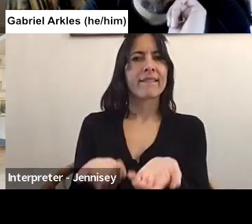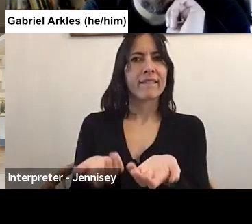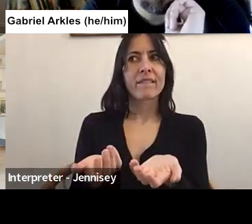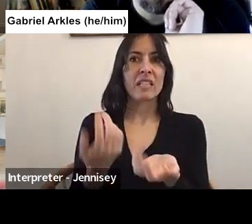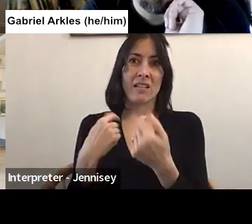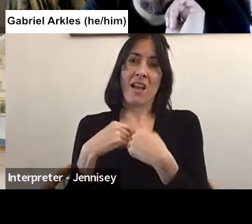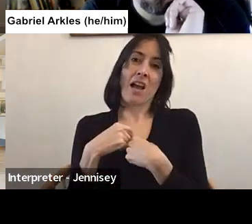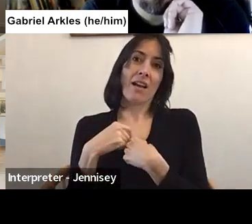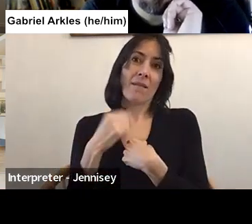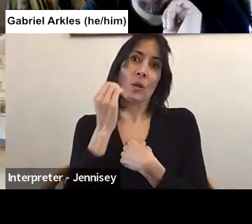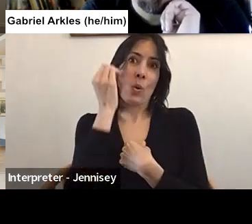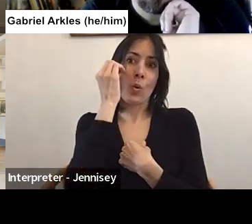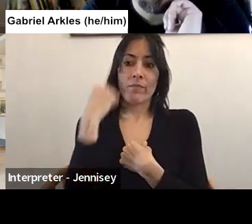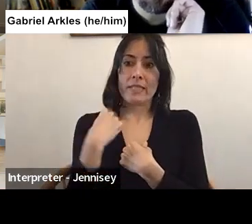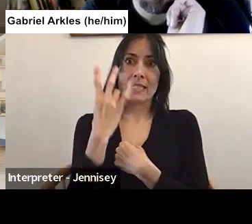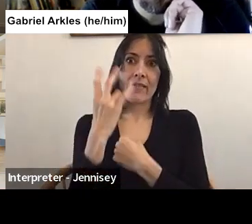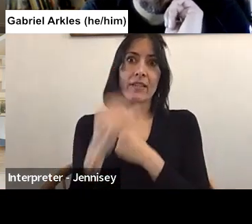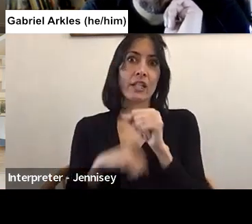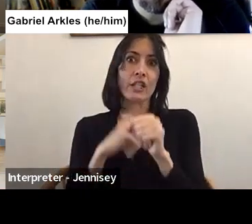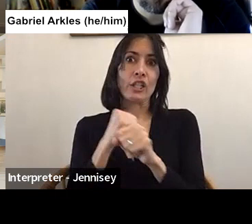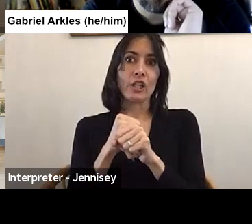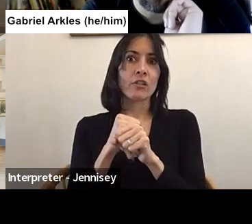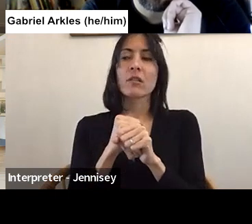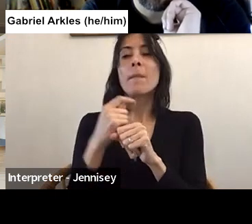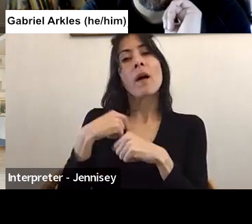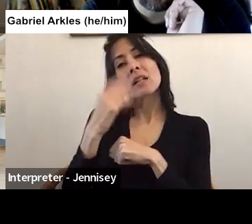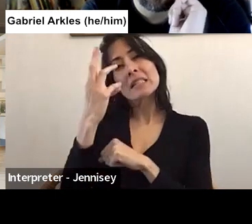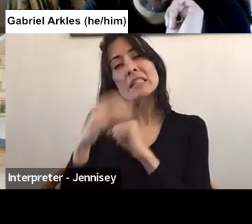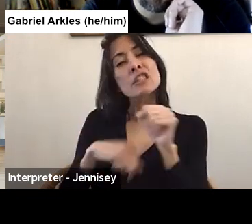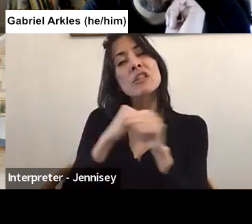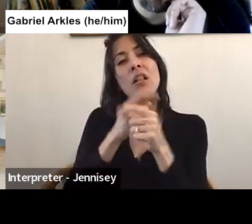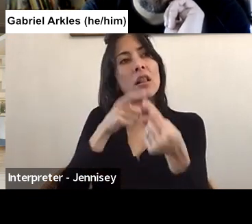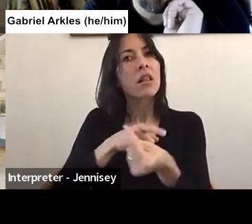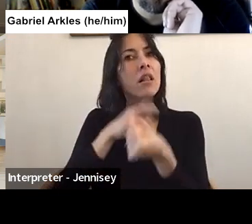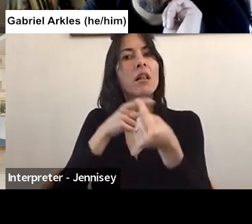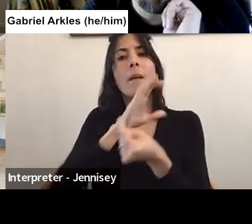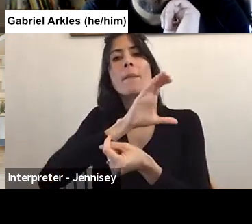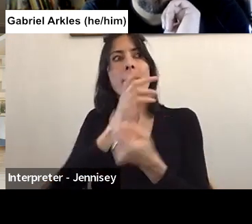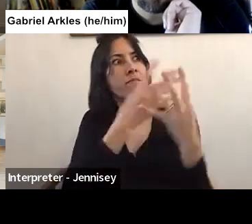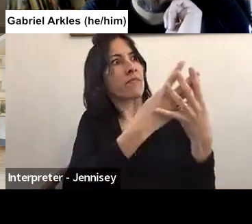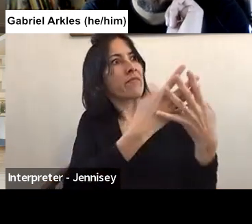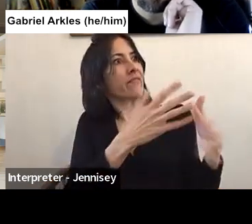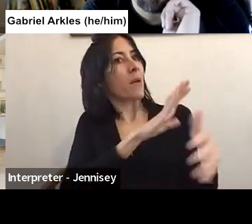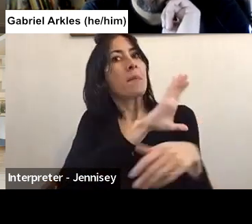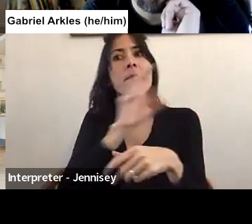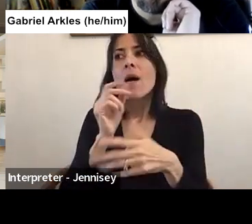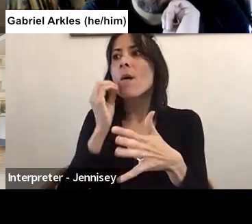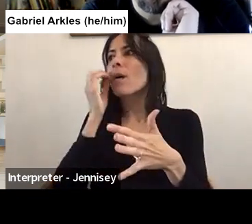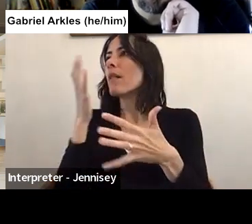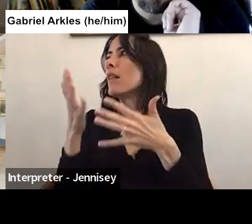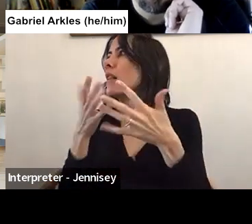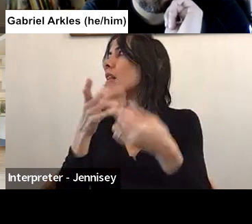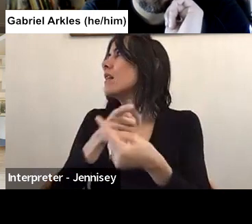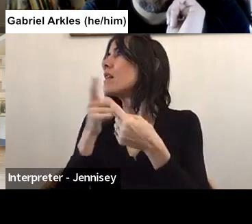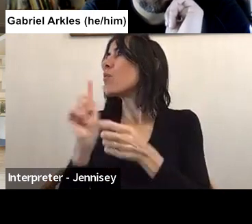home for 7 years and it wasn't until last year that I got housed properly, okay, because of reentry, right? So to me, when you talk about prison abolition, you're also